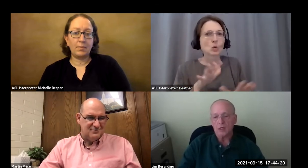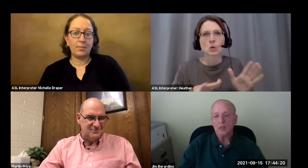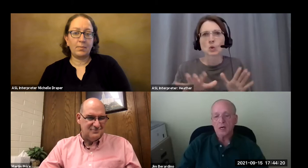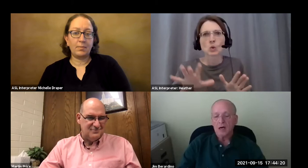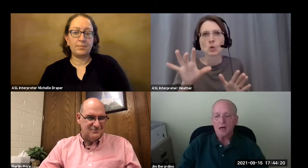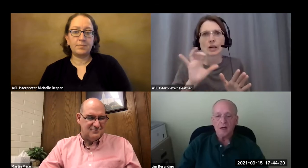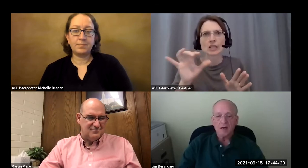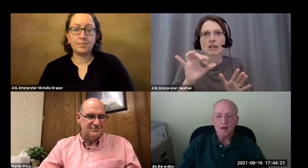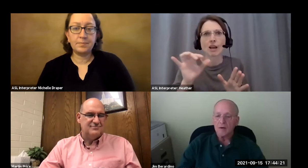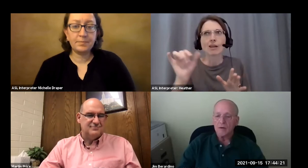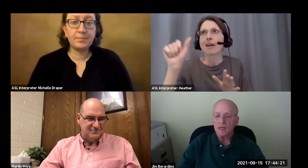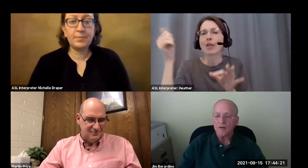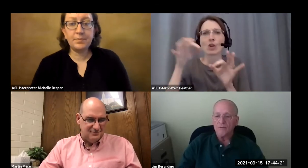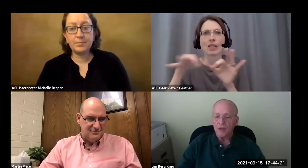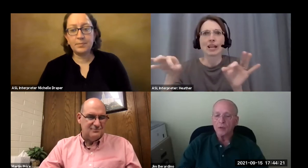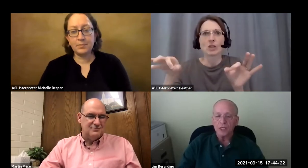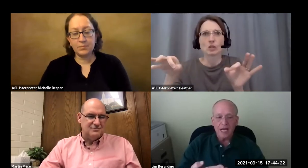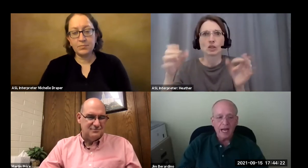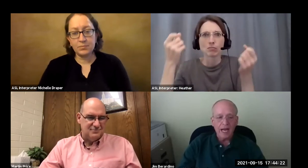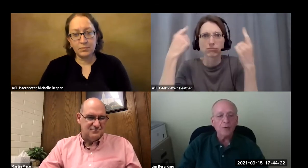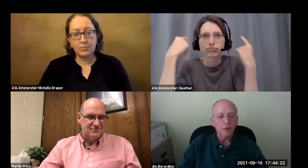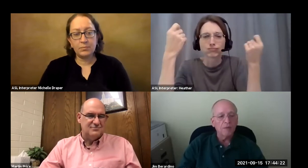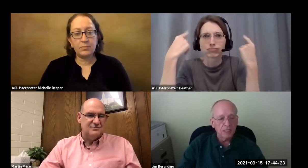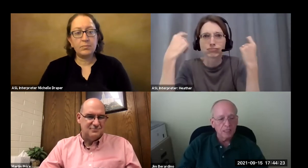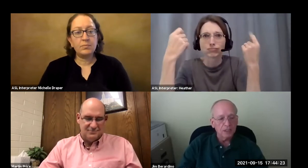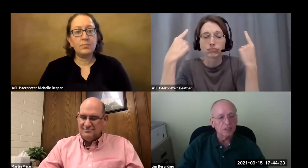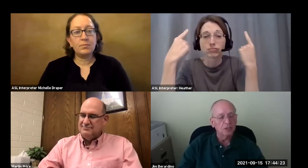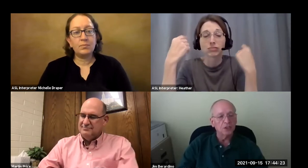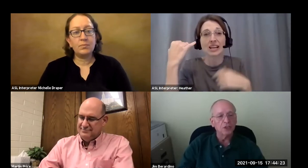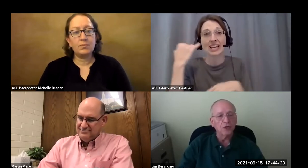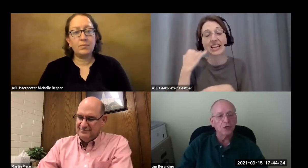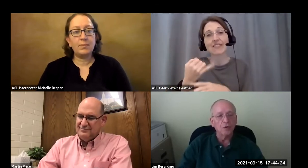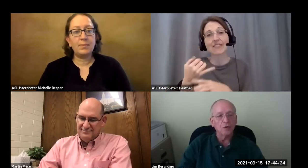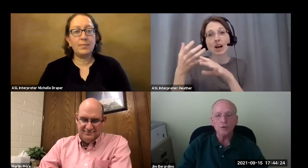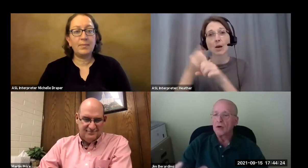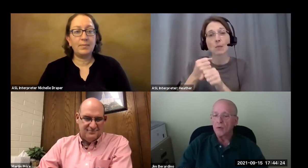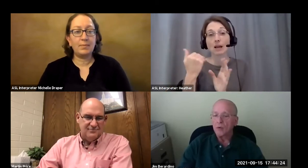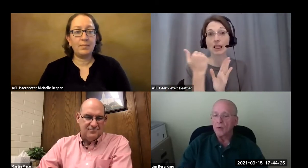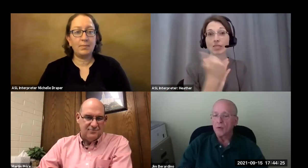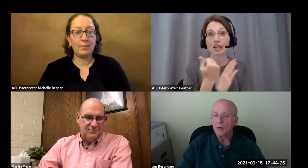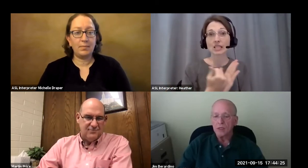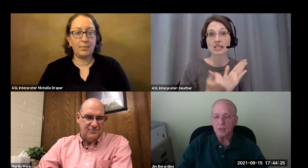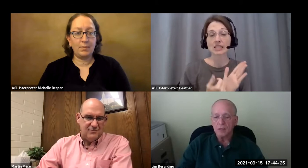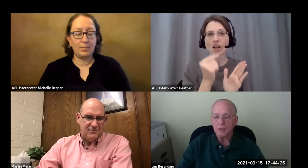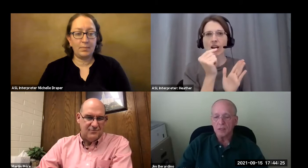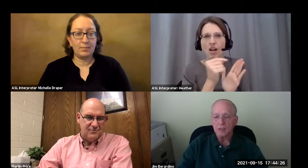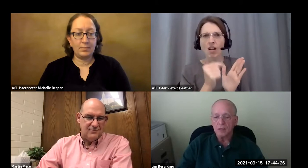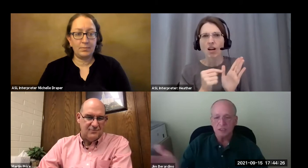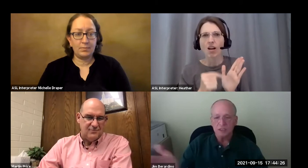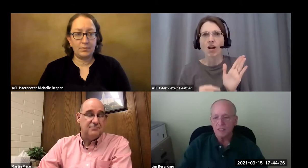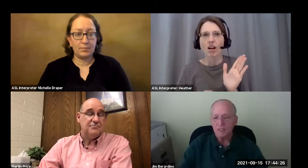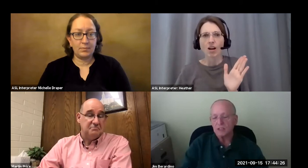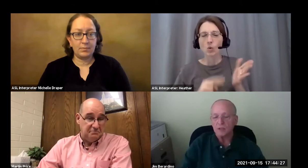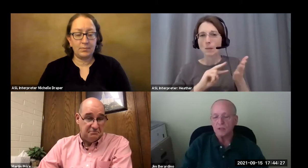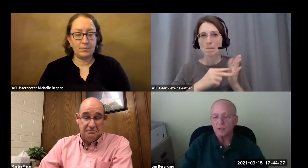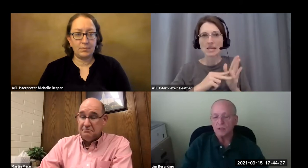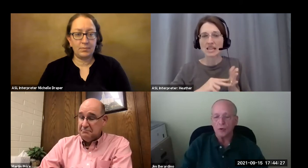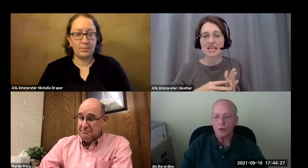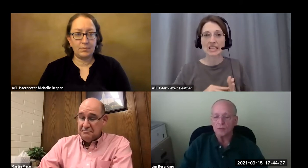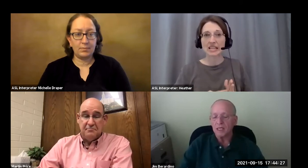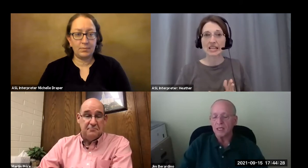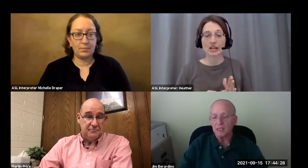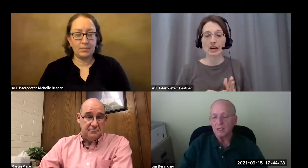code. If there was an acronym list that showed what some of these